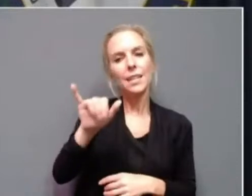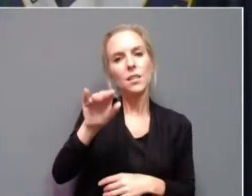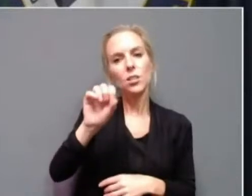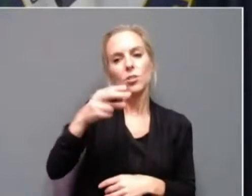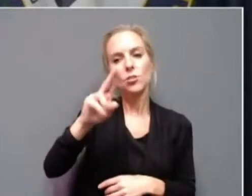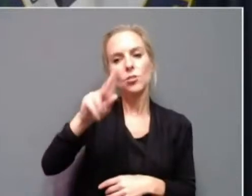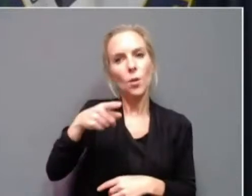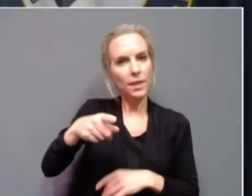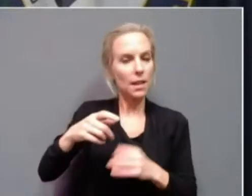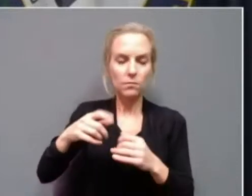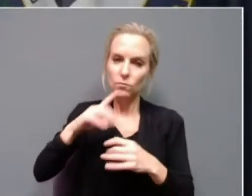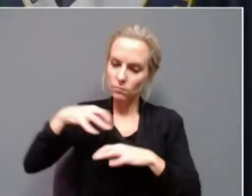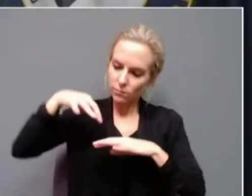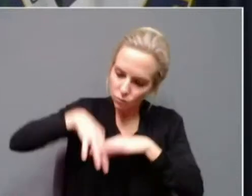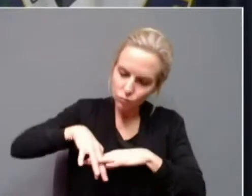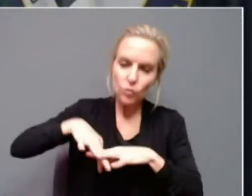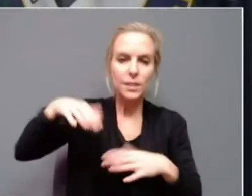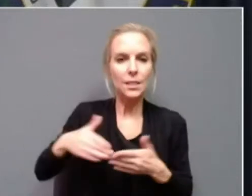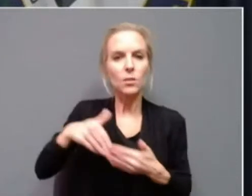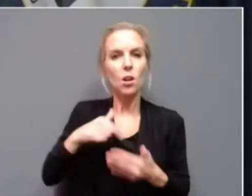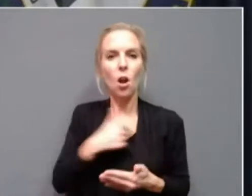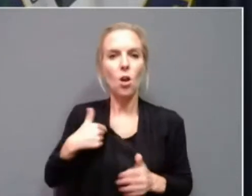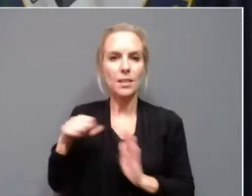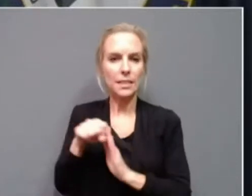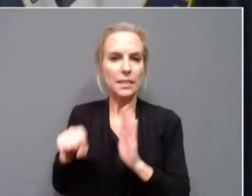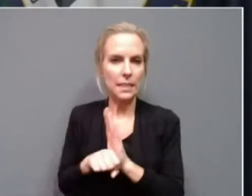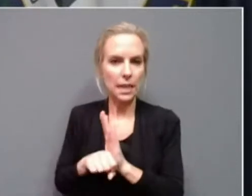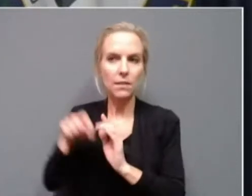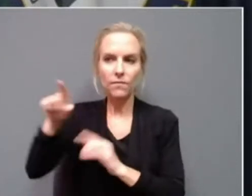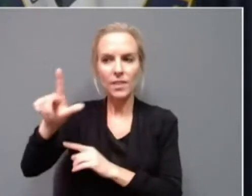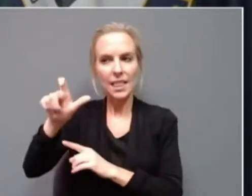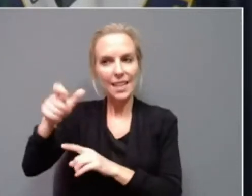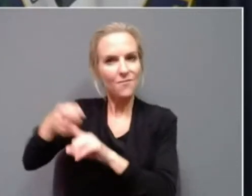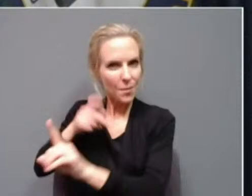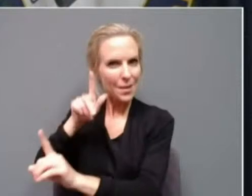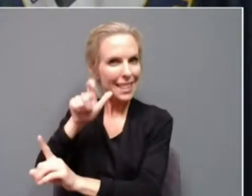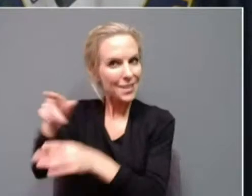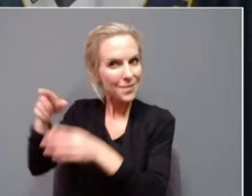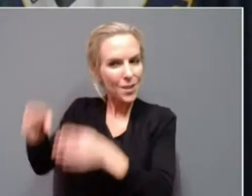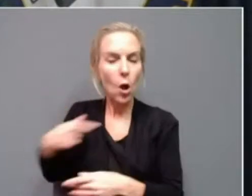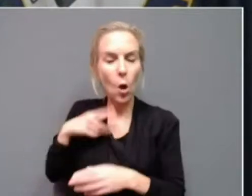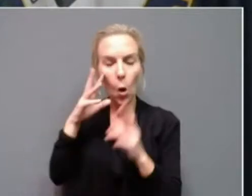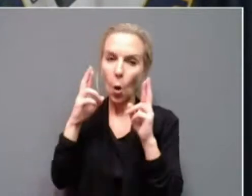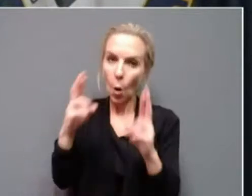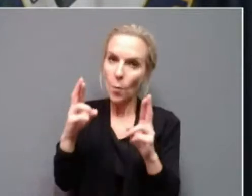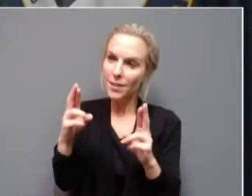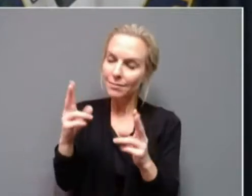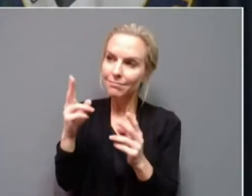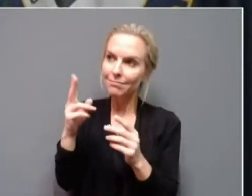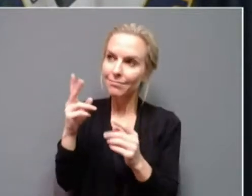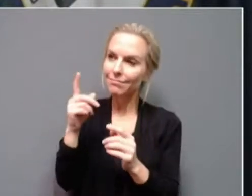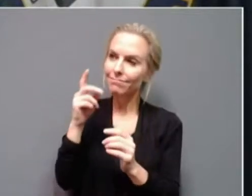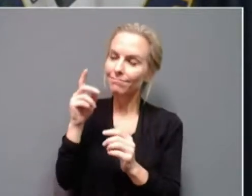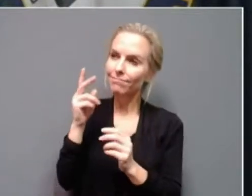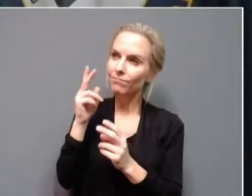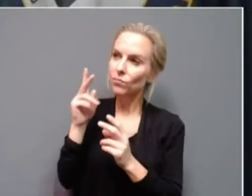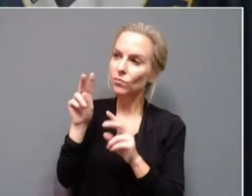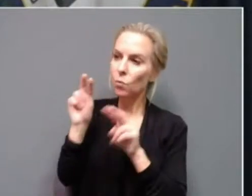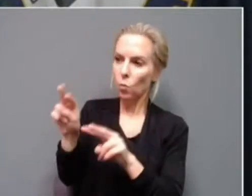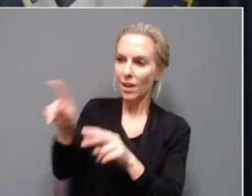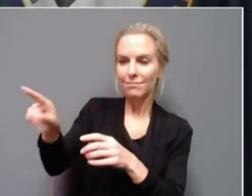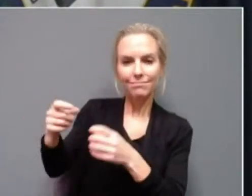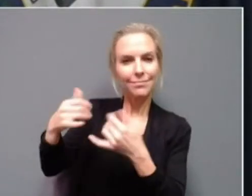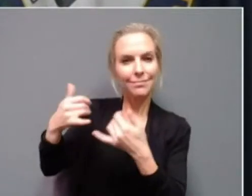well-established roots in our state. From this Lexington native, I hope that we will see it continue. Let me